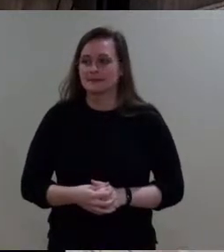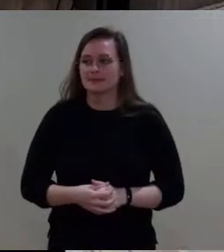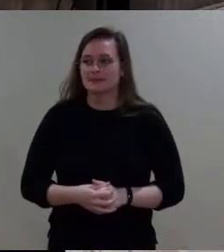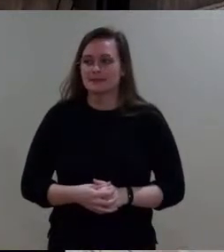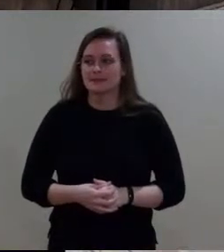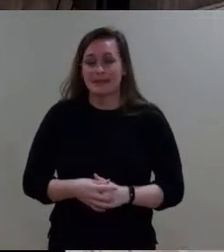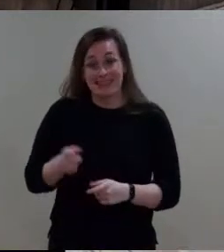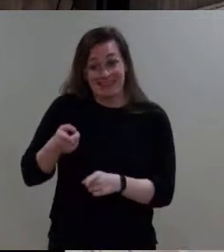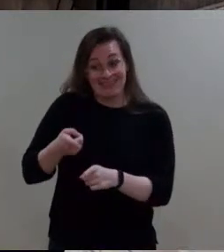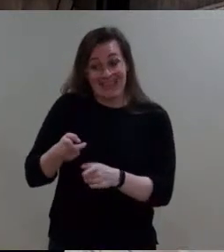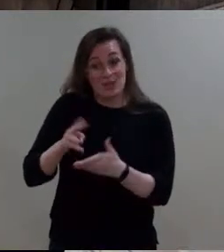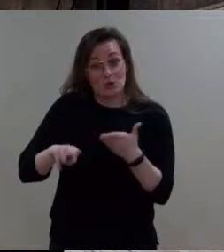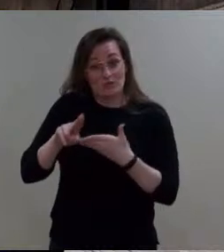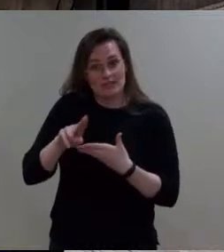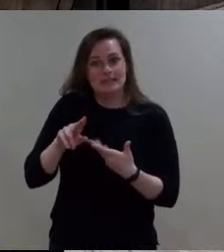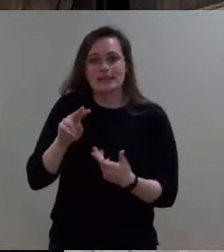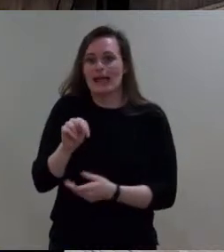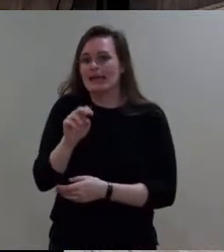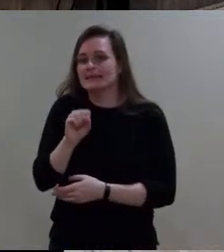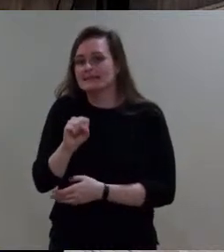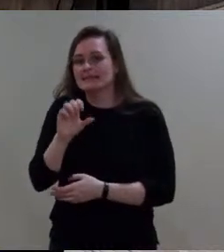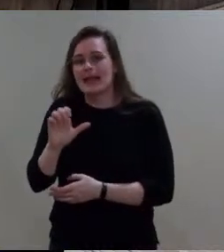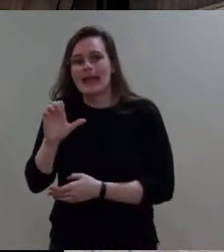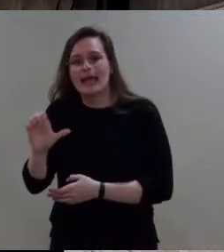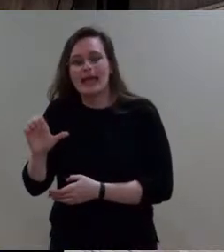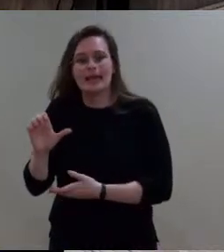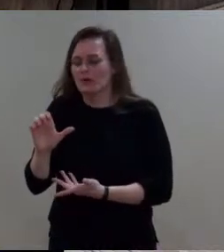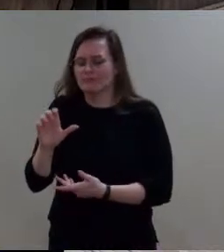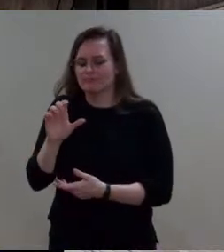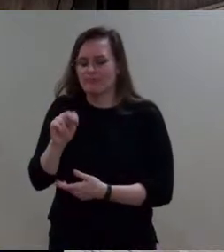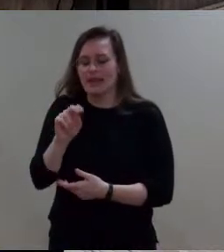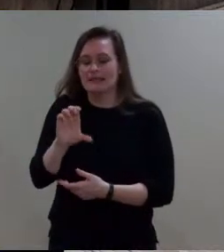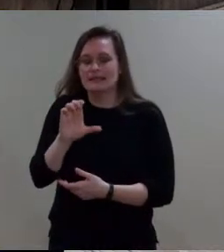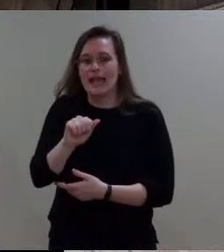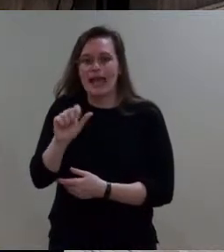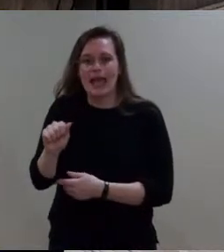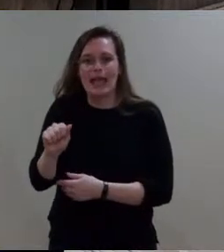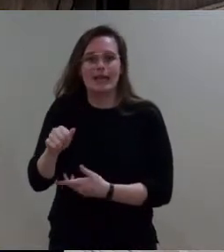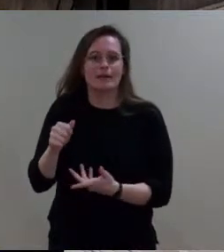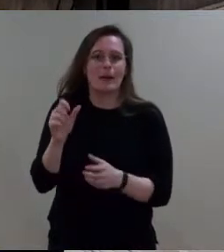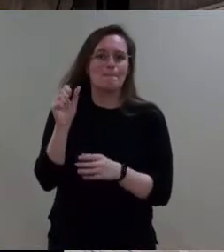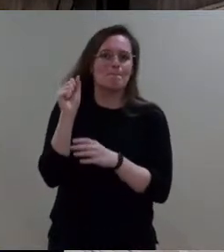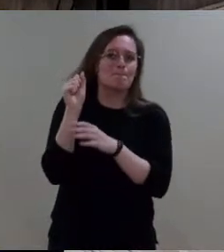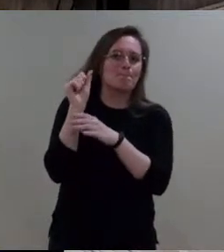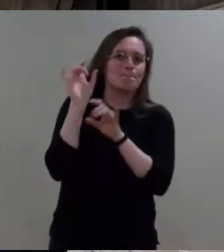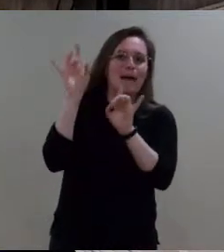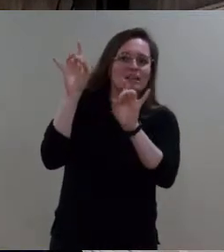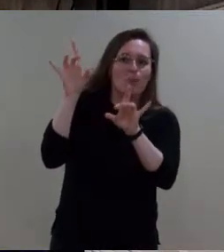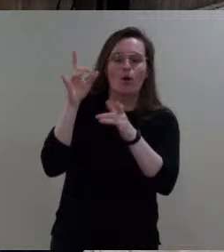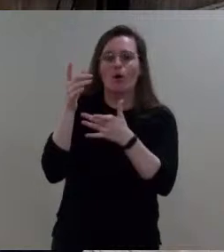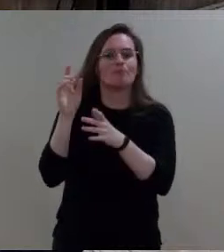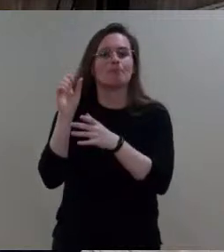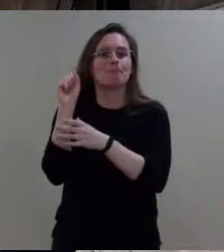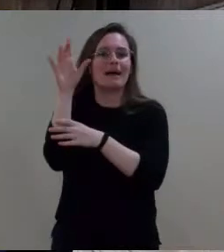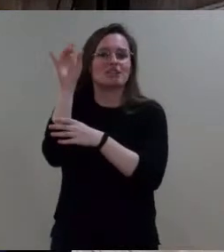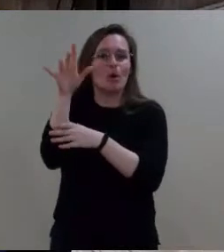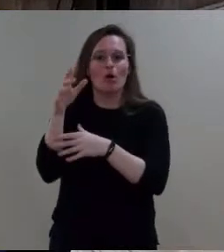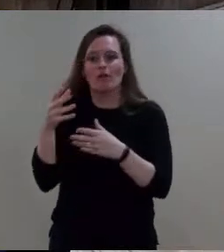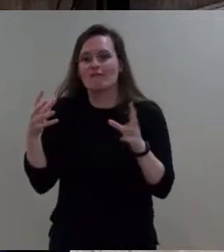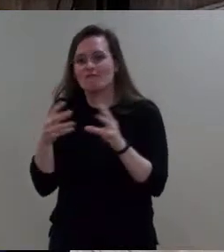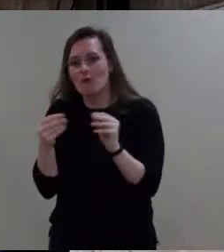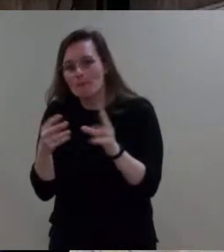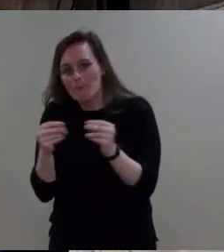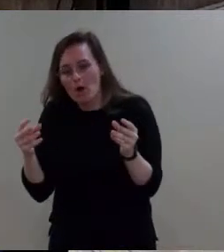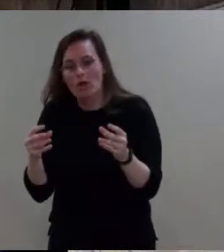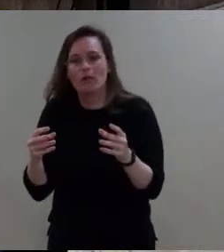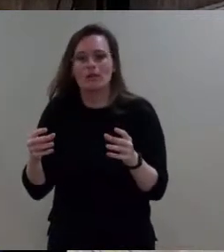about NCAA, all the basketball, the football, whatever's going on there. But they have a room there, and it's called the wellness